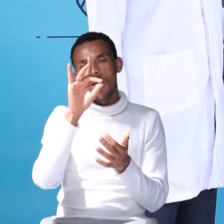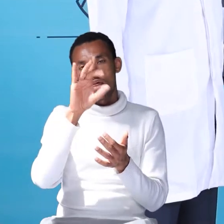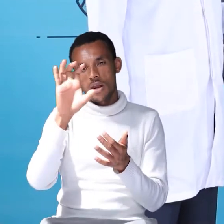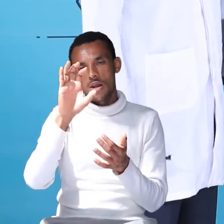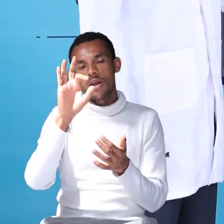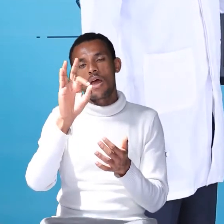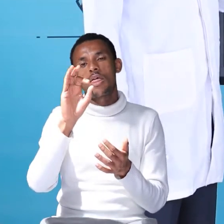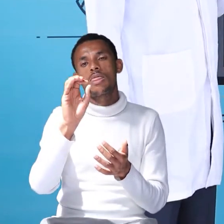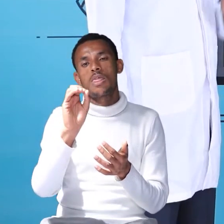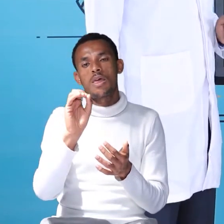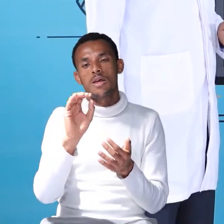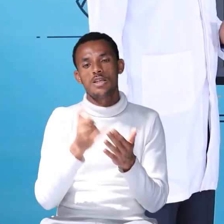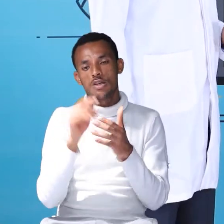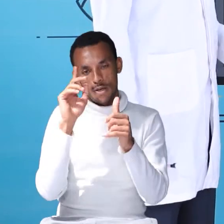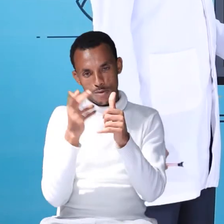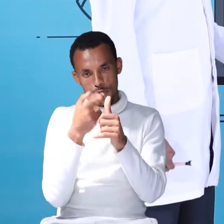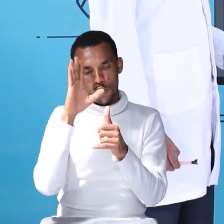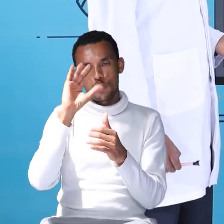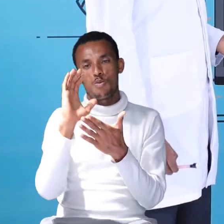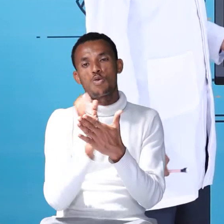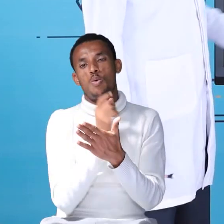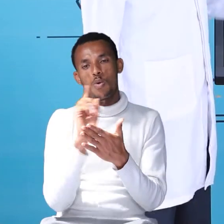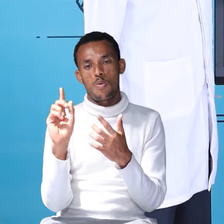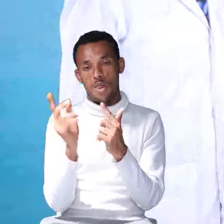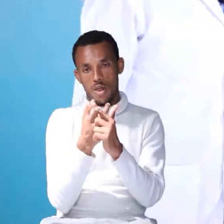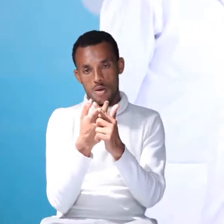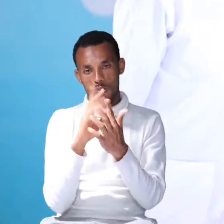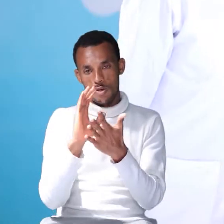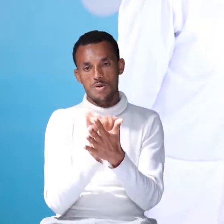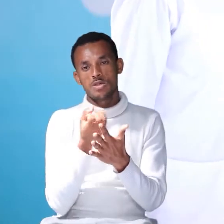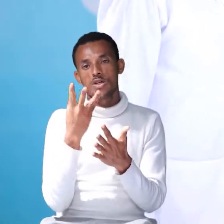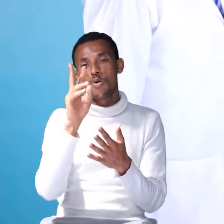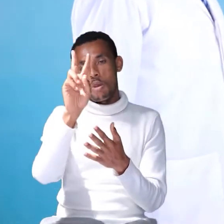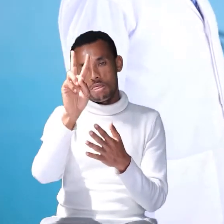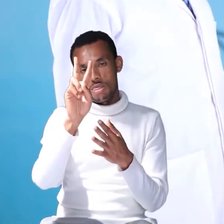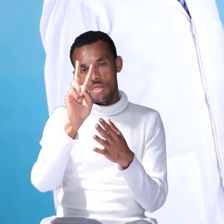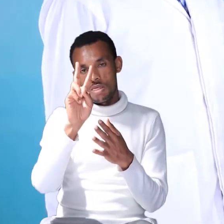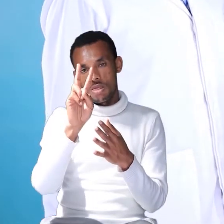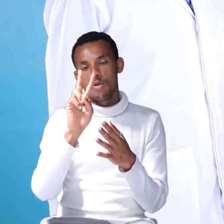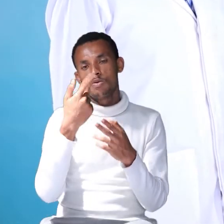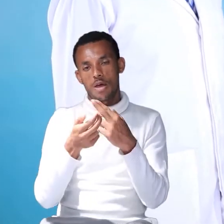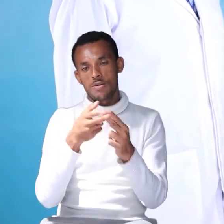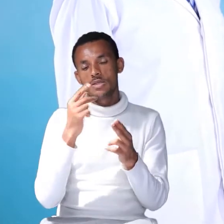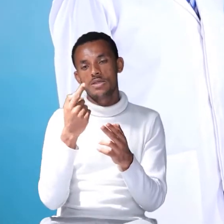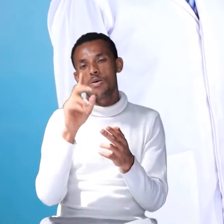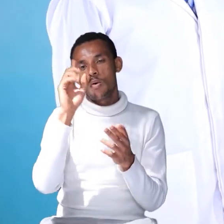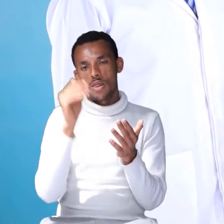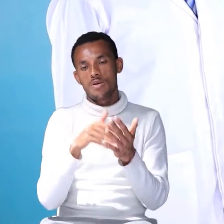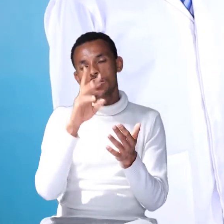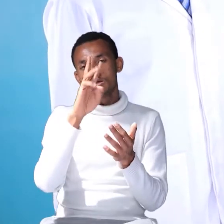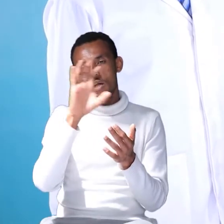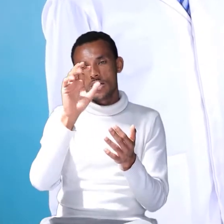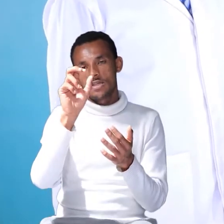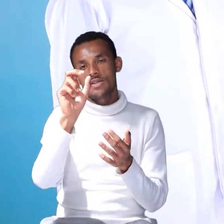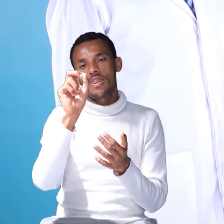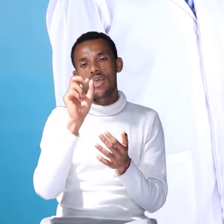4,890. It is the first person's share. Second one, he must take two parts. 2 times the single part,